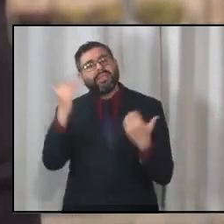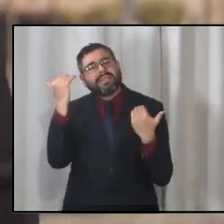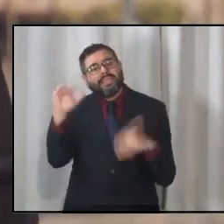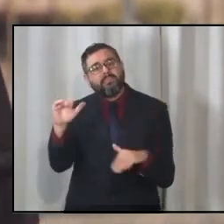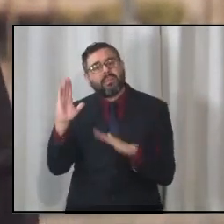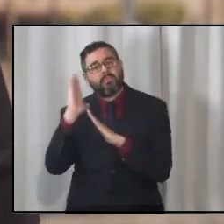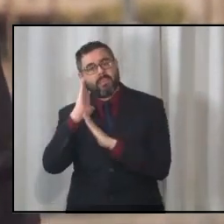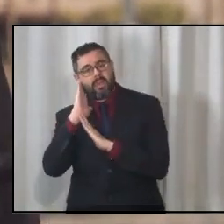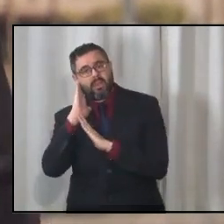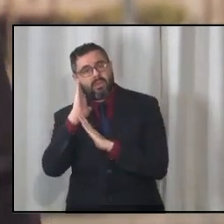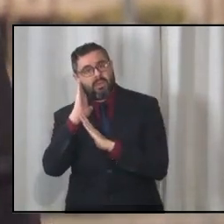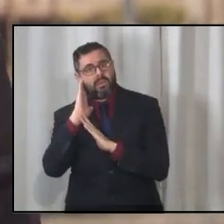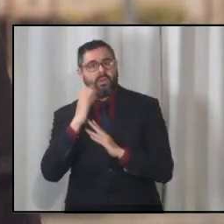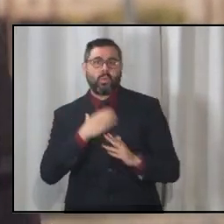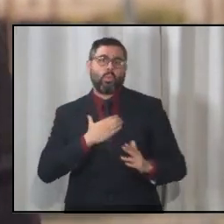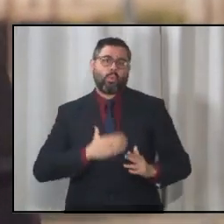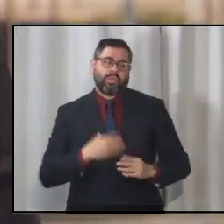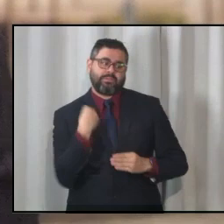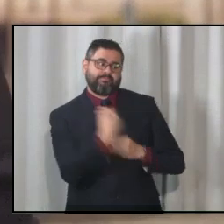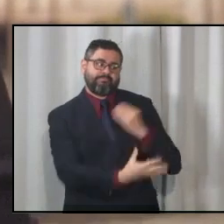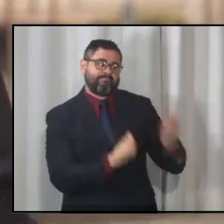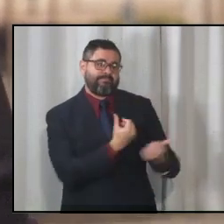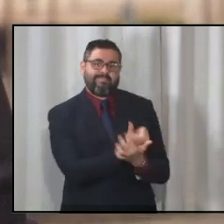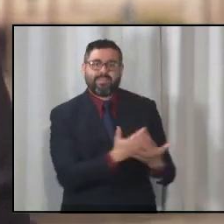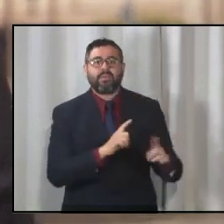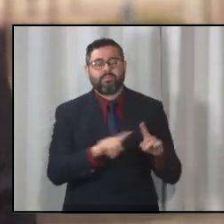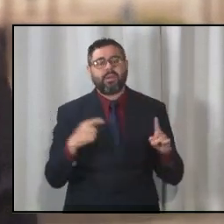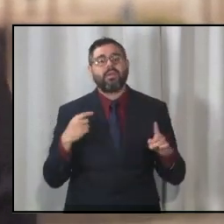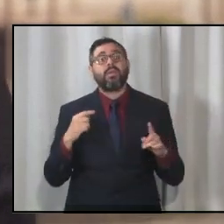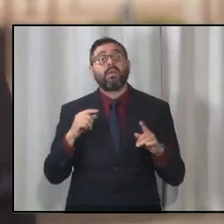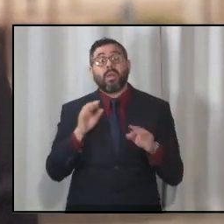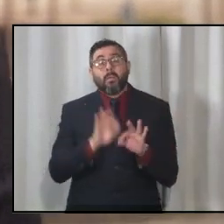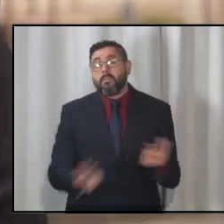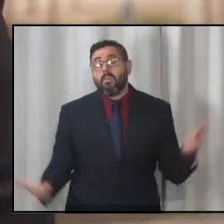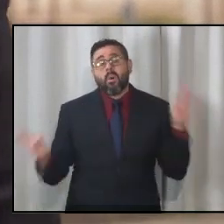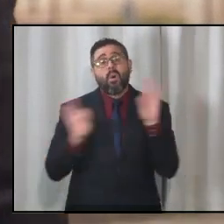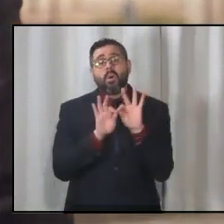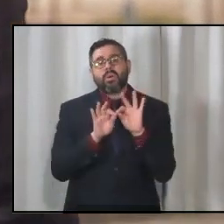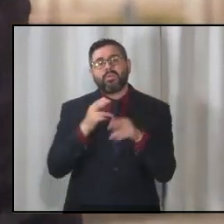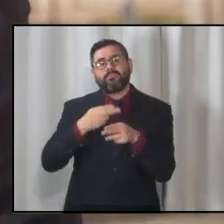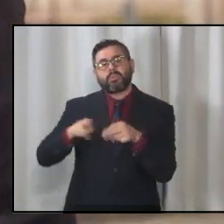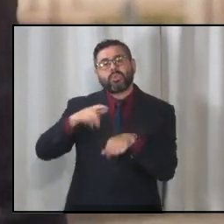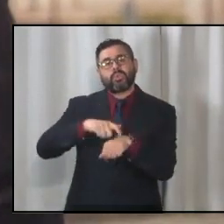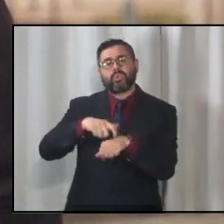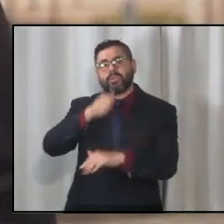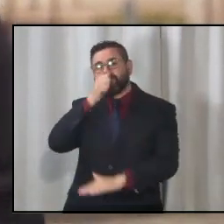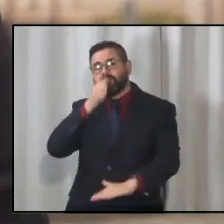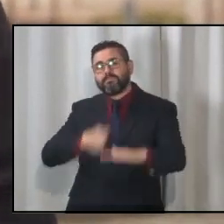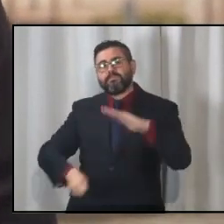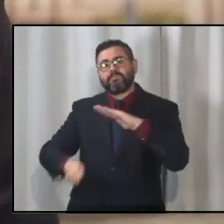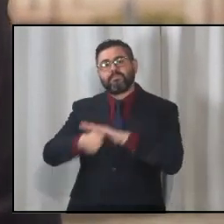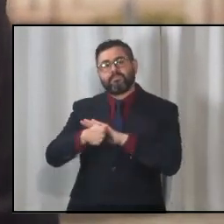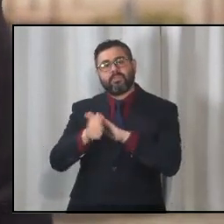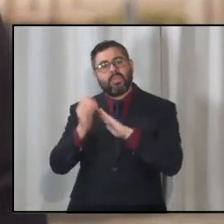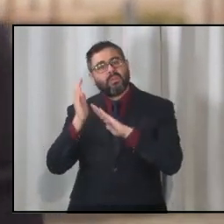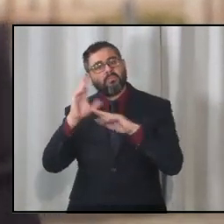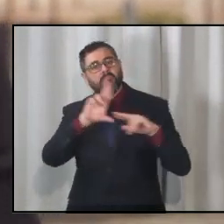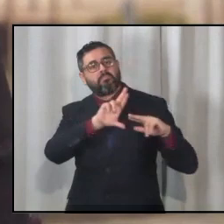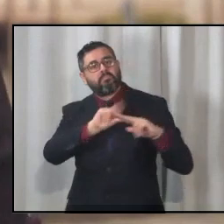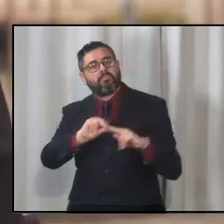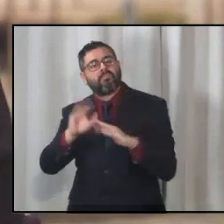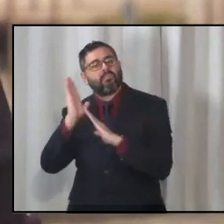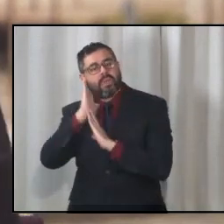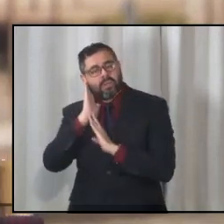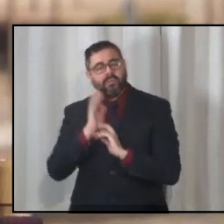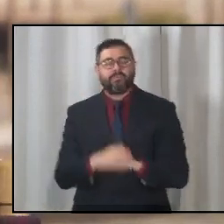what services we can connect people to. The most important is putting a roof over their heads. Right. And so we have to continue to go all in. And we're